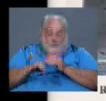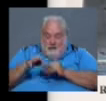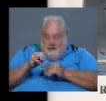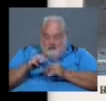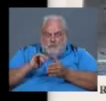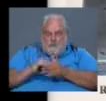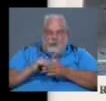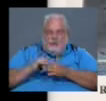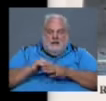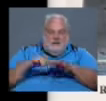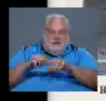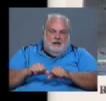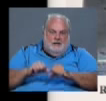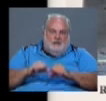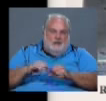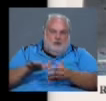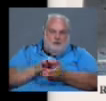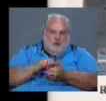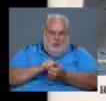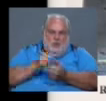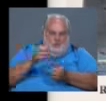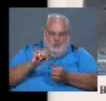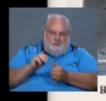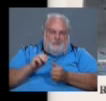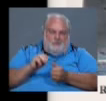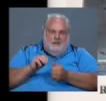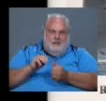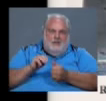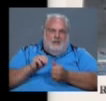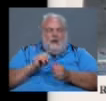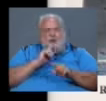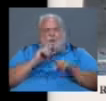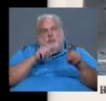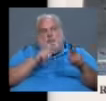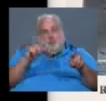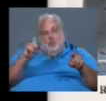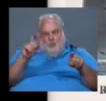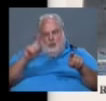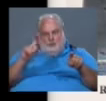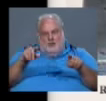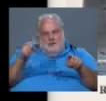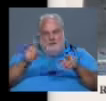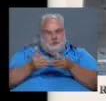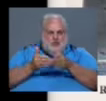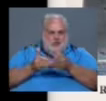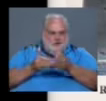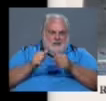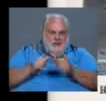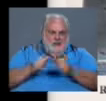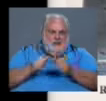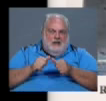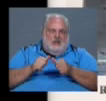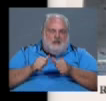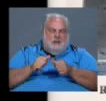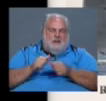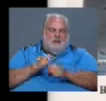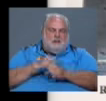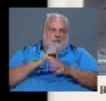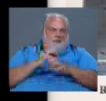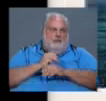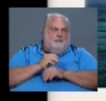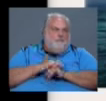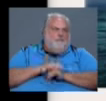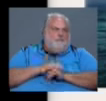those mines if necessary, or we can locate them and report their locations to other ships that the other ships can just avoid them. Next